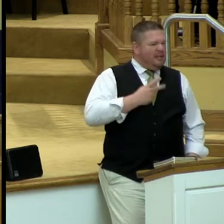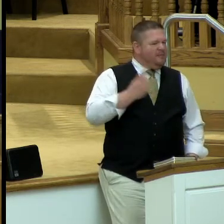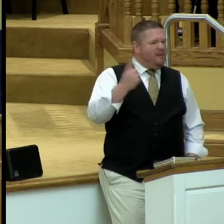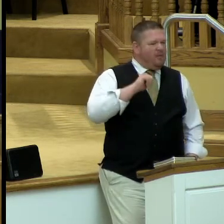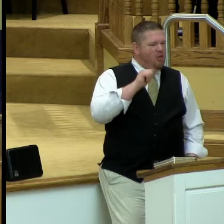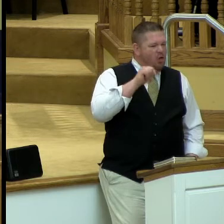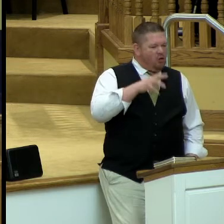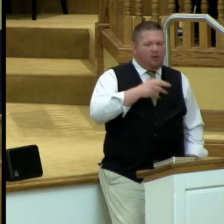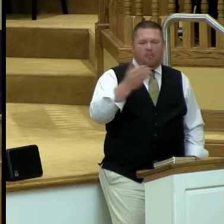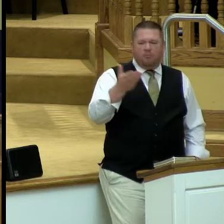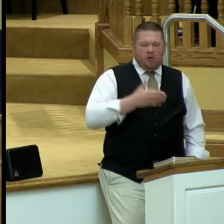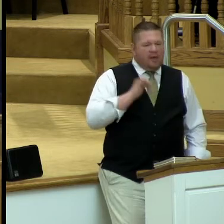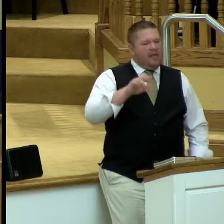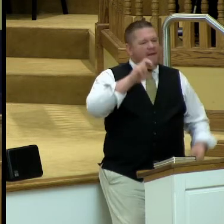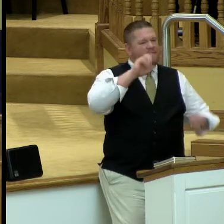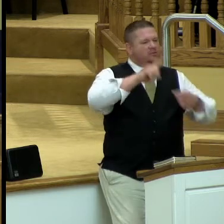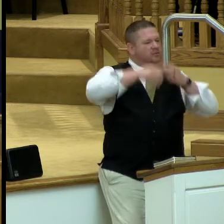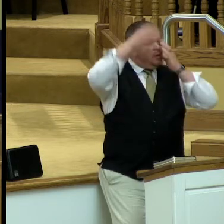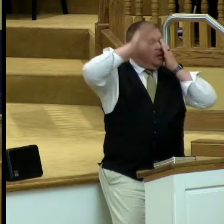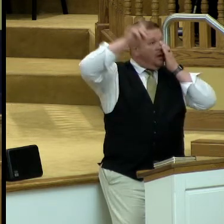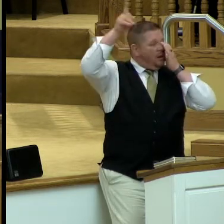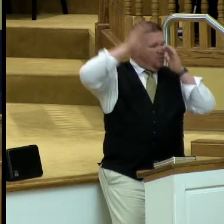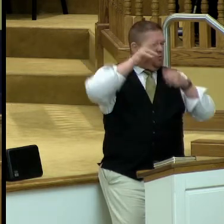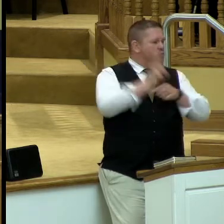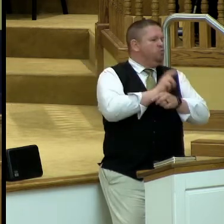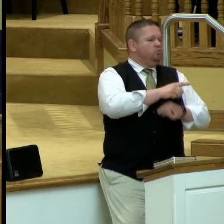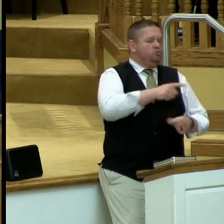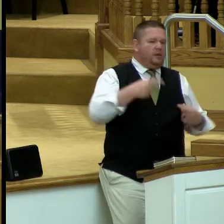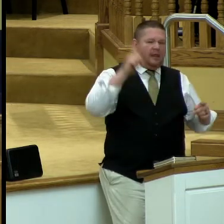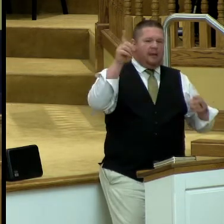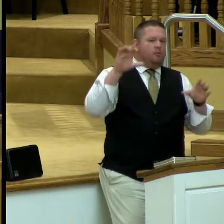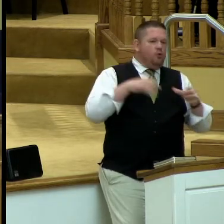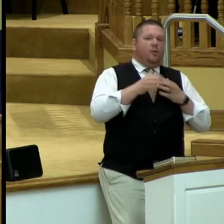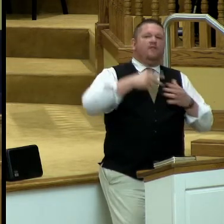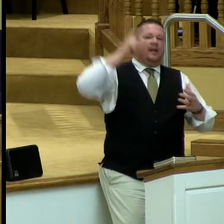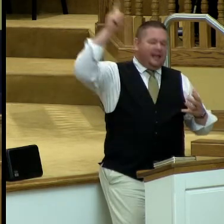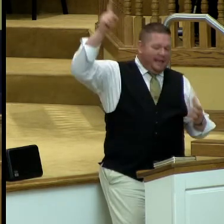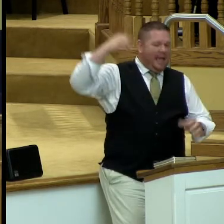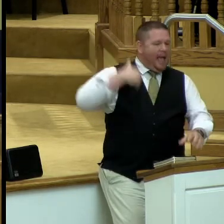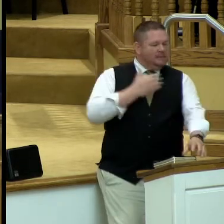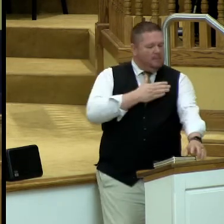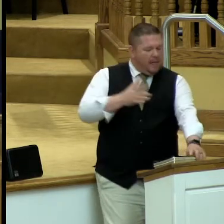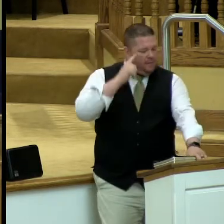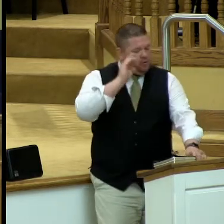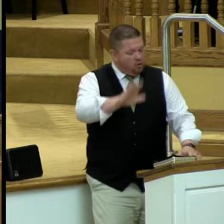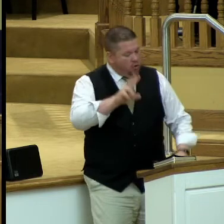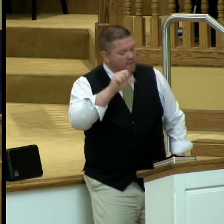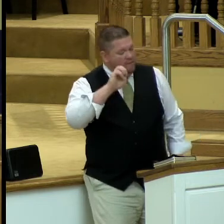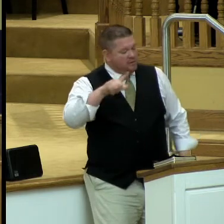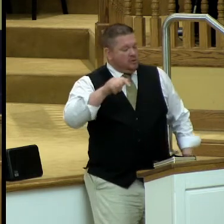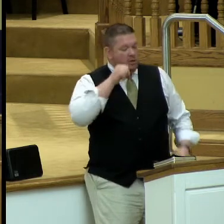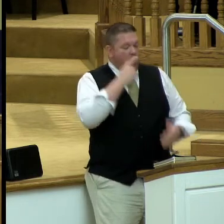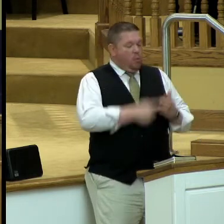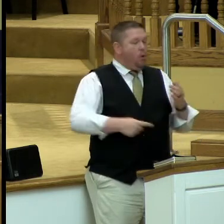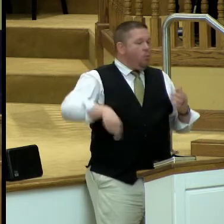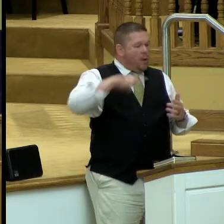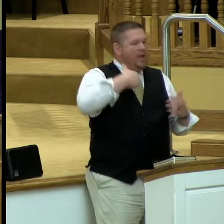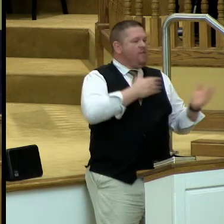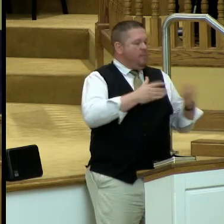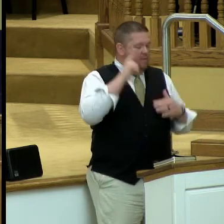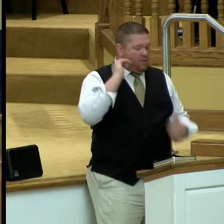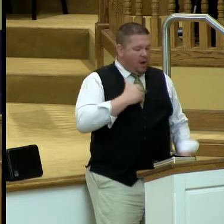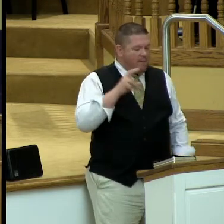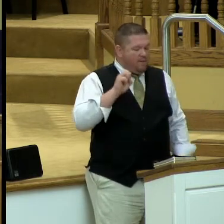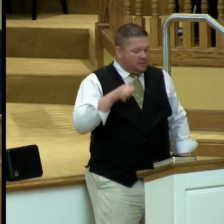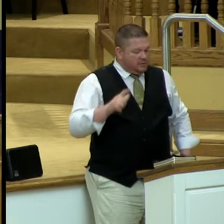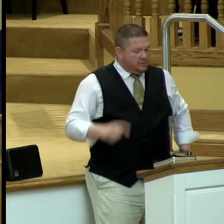Keep coming down to the altar and bringing that vessel to God. Let Him do with it what He has planned for your vessel, not what we have